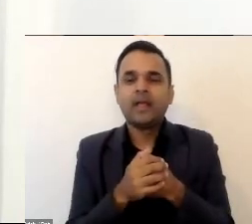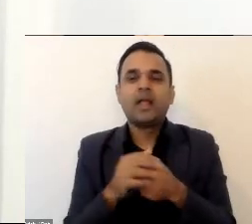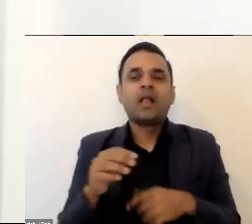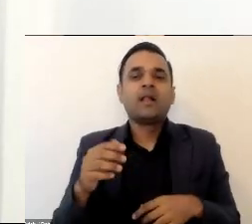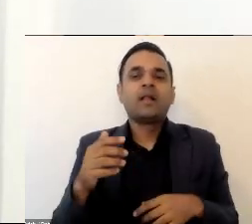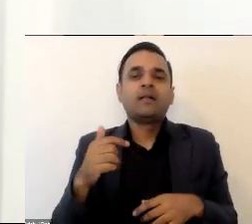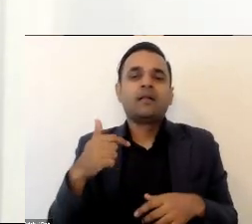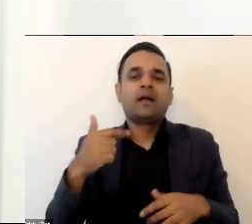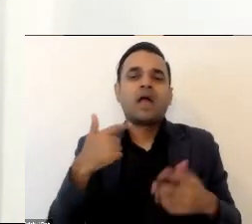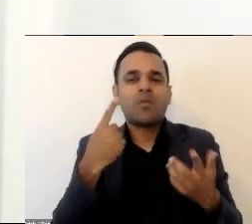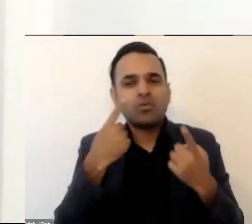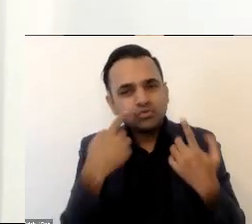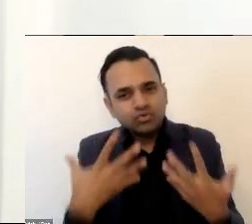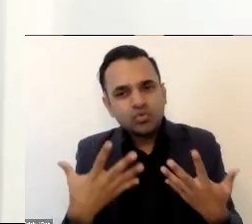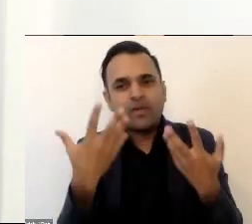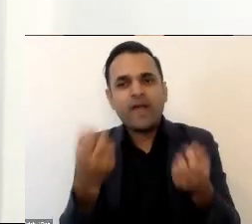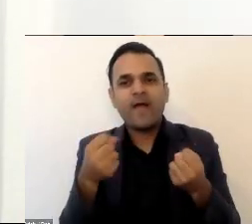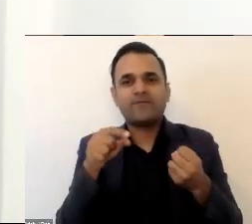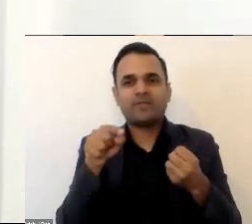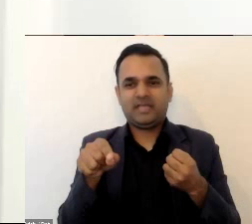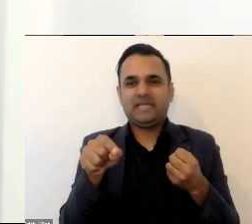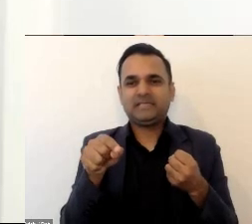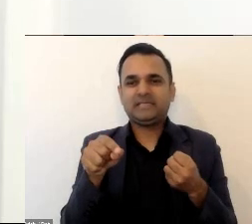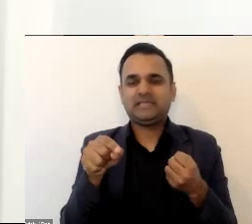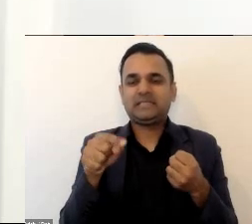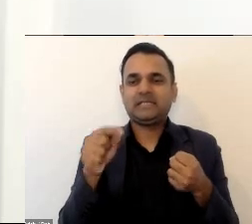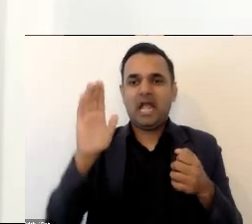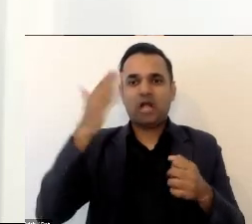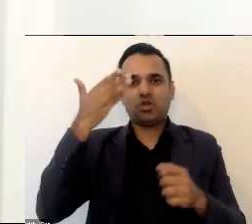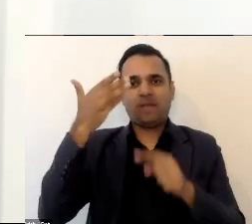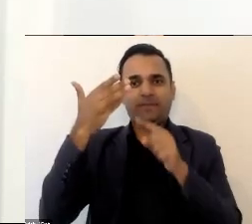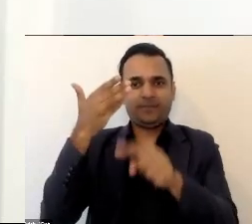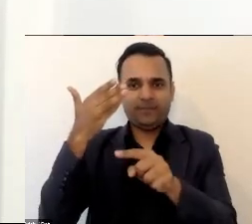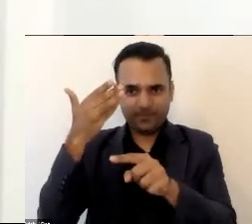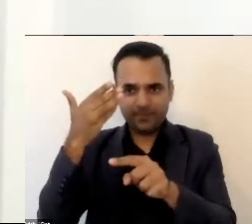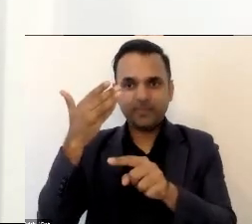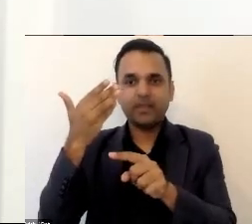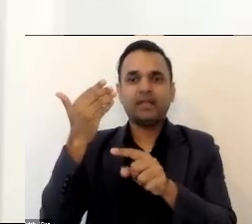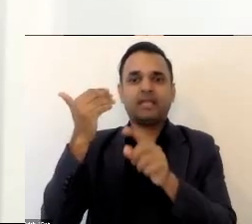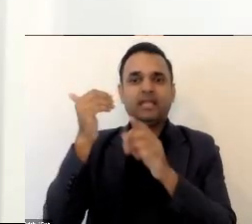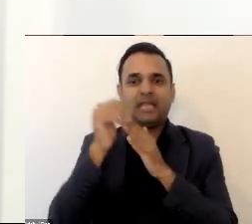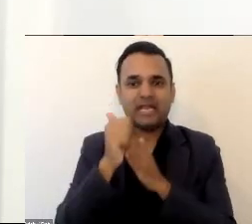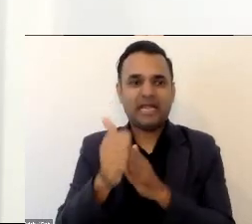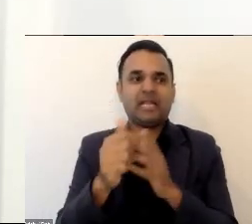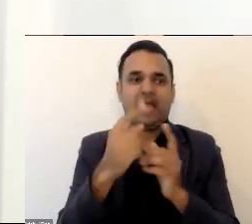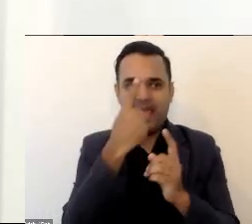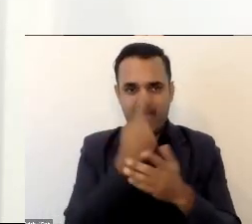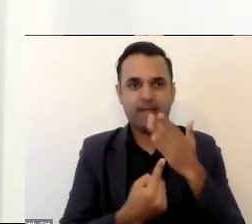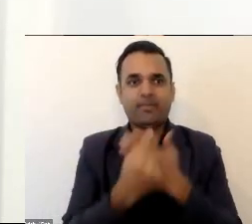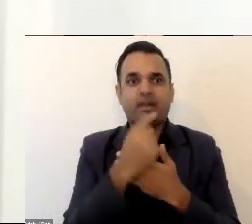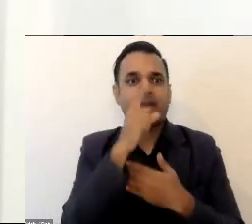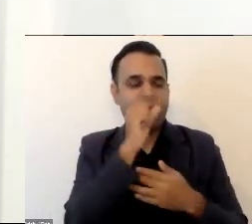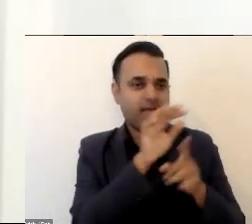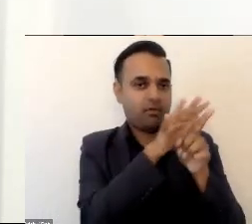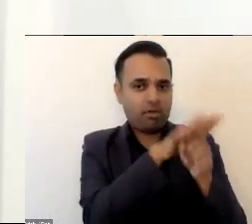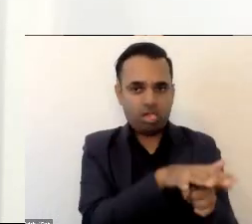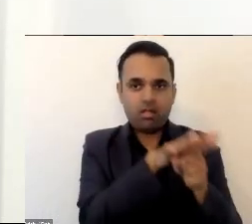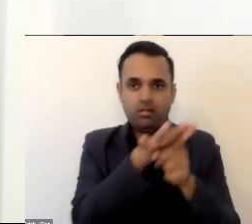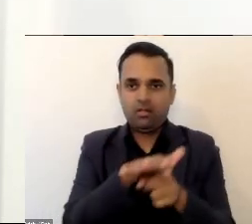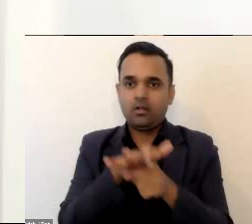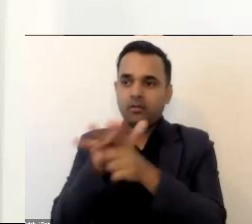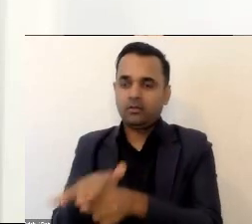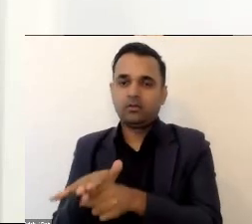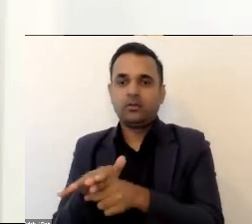insurmountable problems. Good data scientists who understand their context and who are